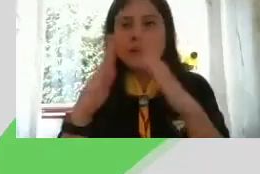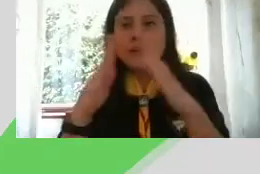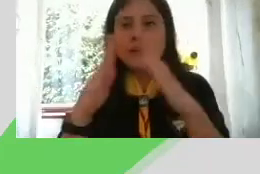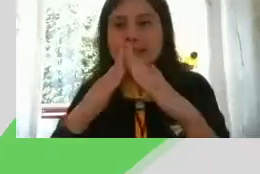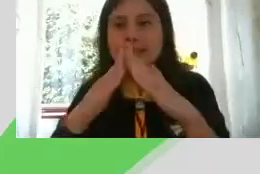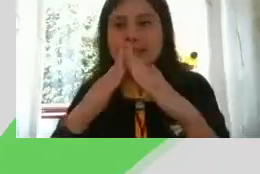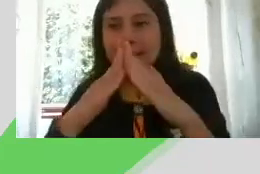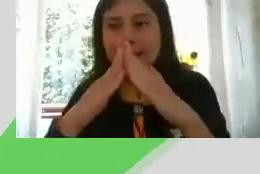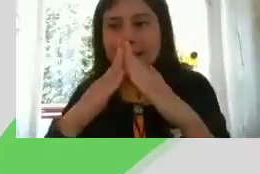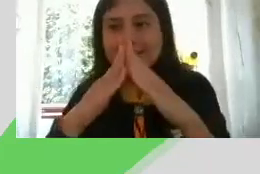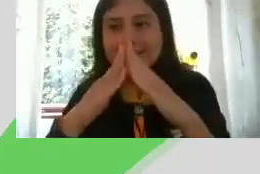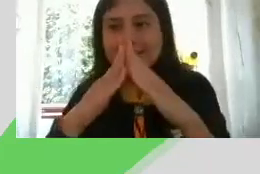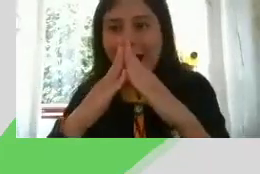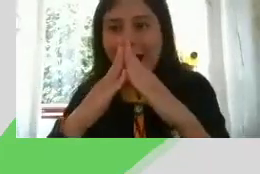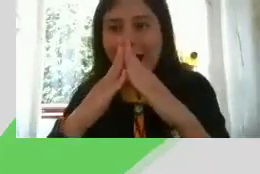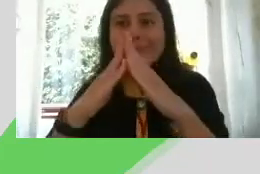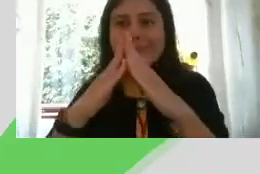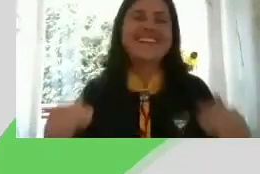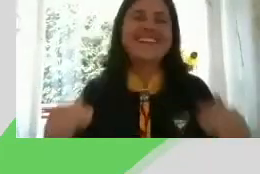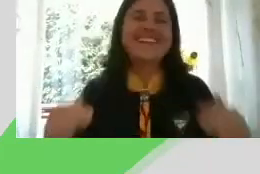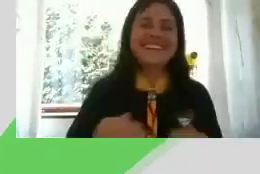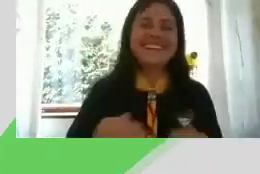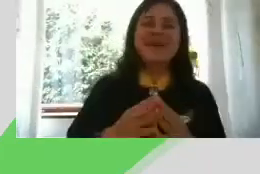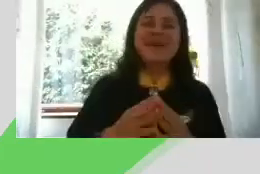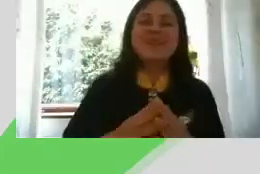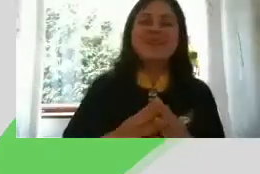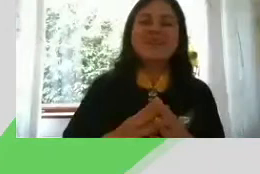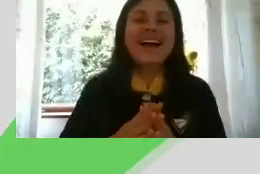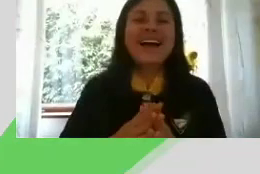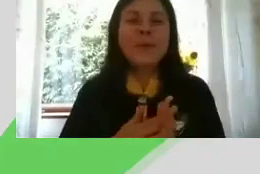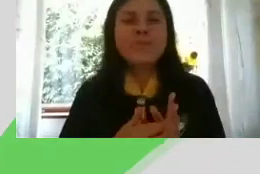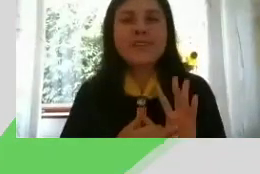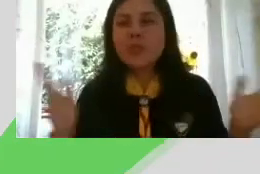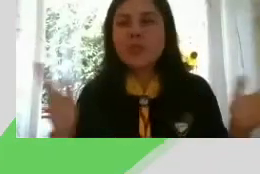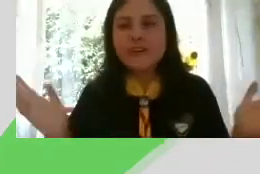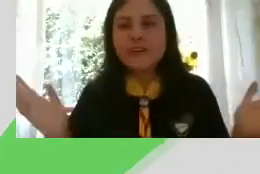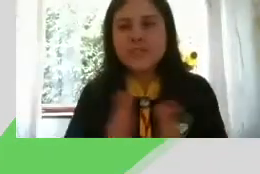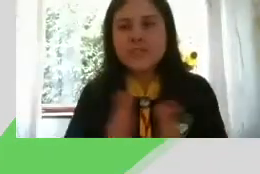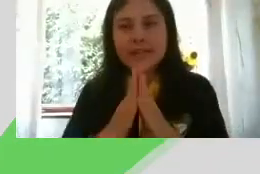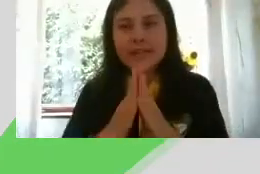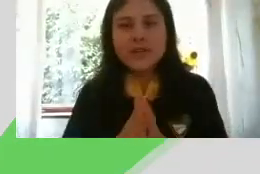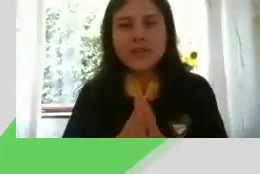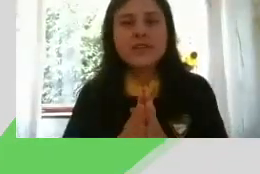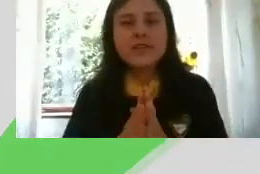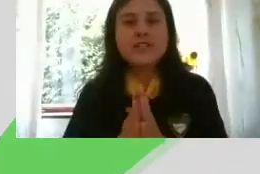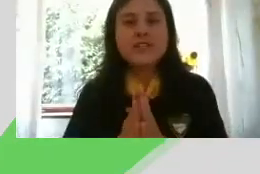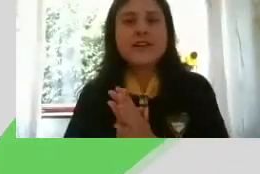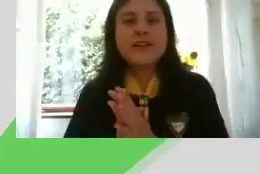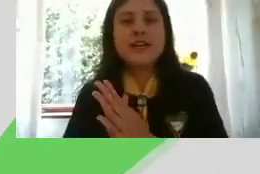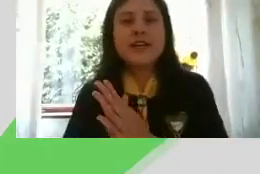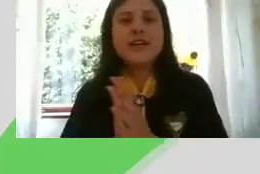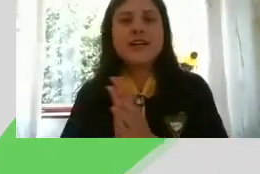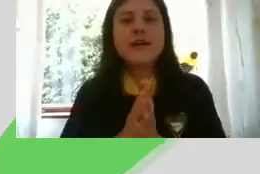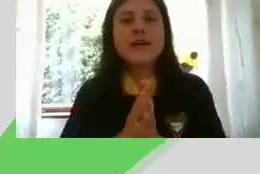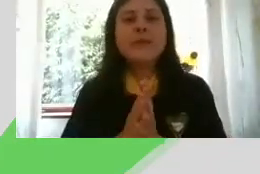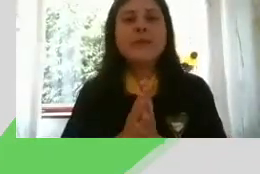words, and then anything else. I love my sign, that is camp, yes. Whatever you want to find, go to that dictionary online